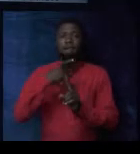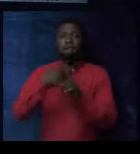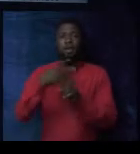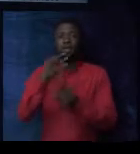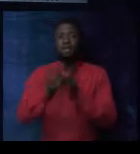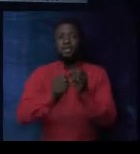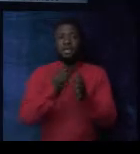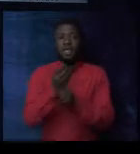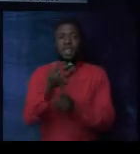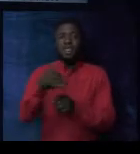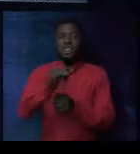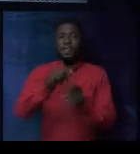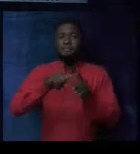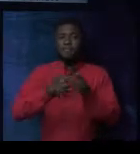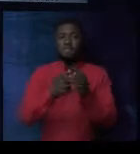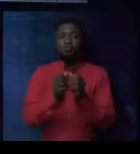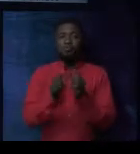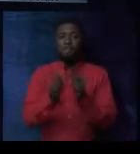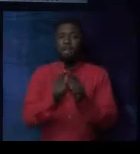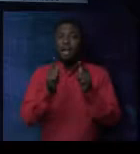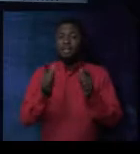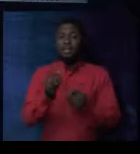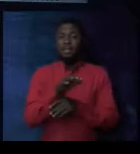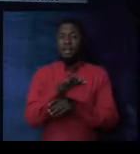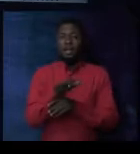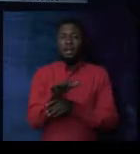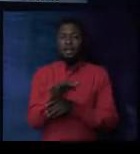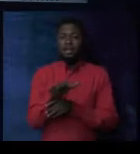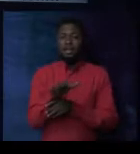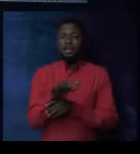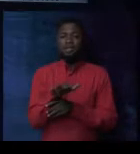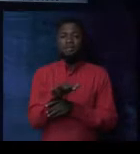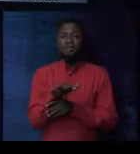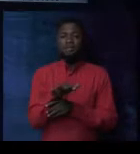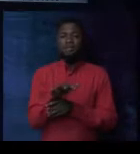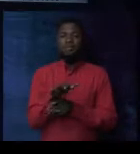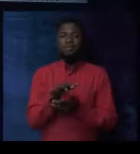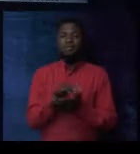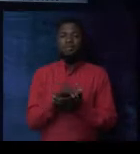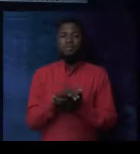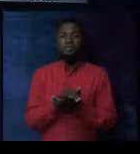and months of the year. They begin with capital letter.